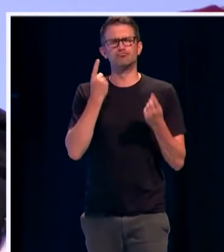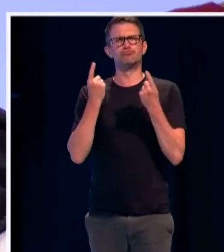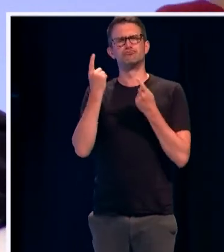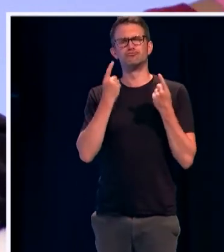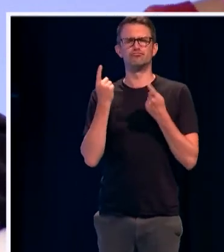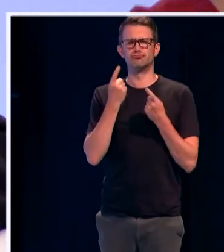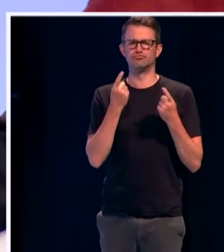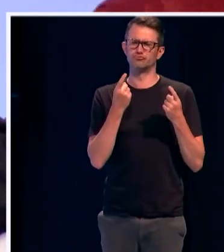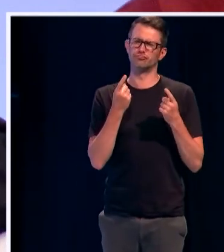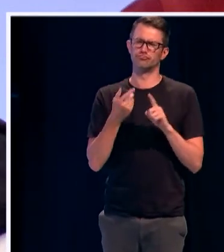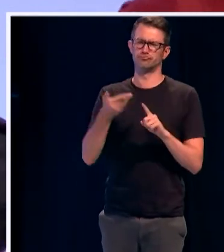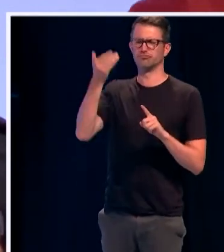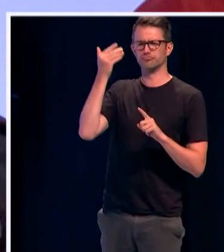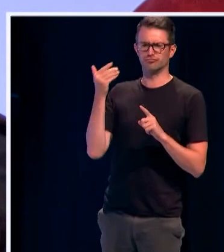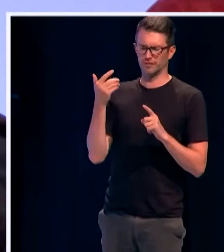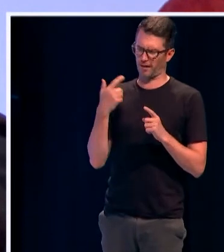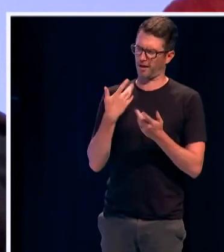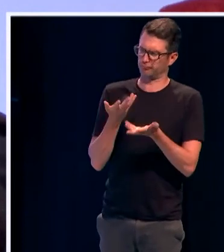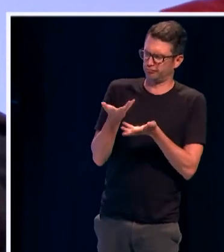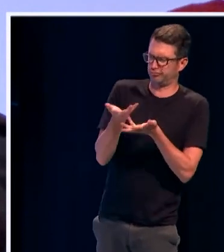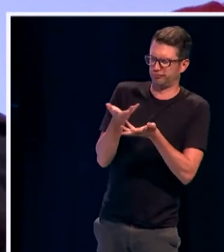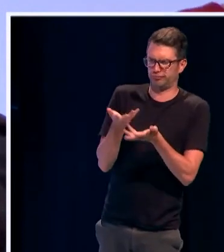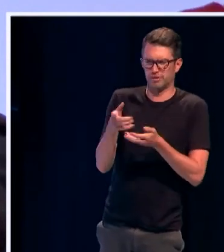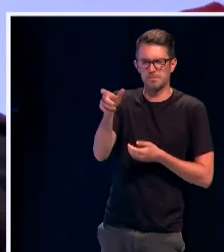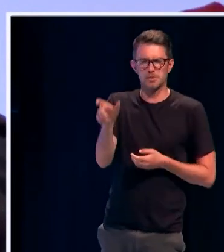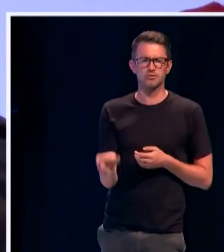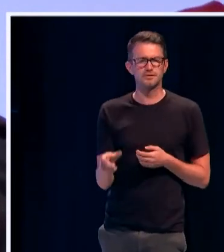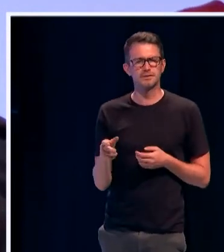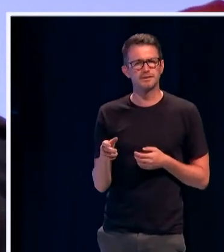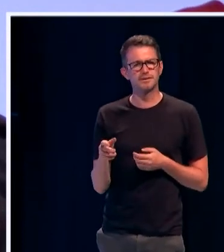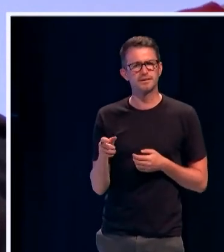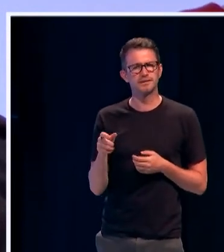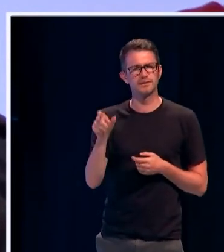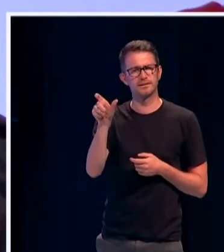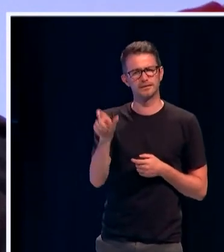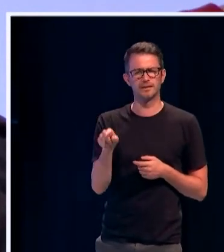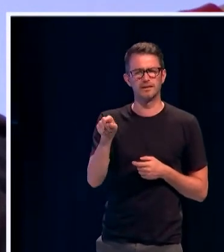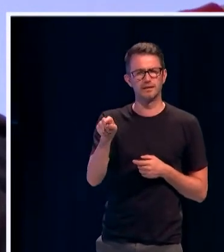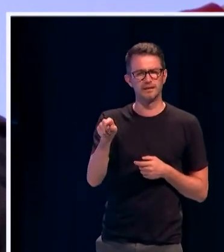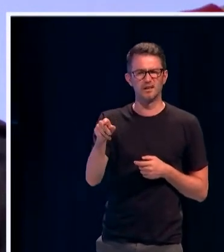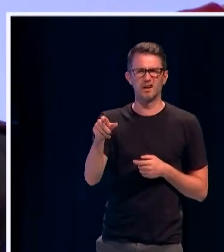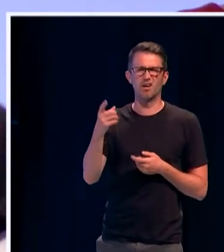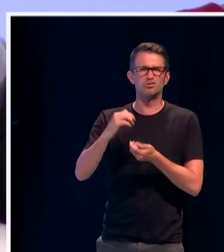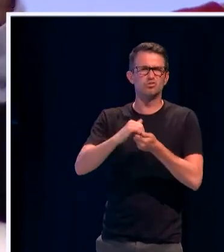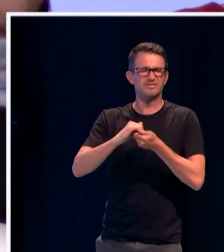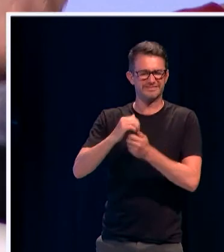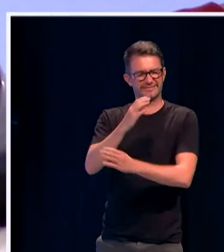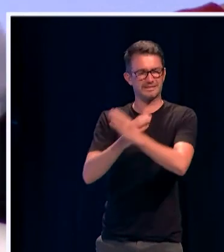of Niger, of a DPO from Niger, that he